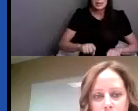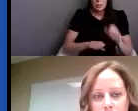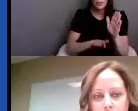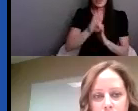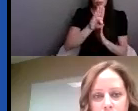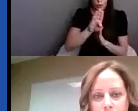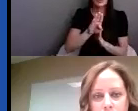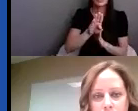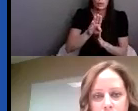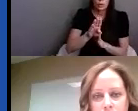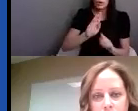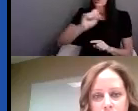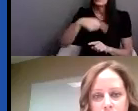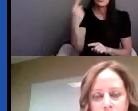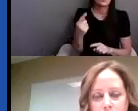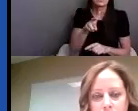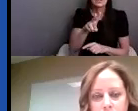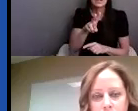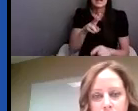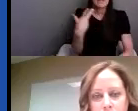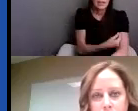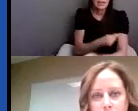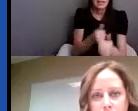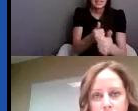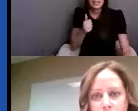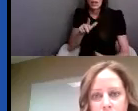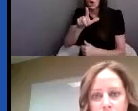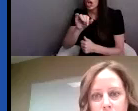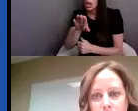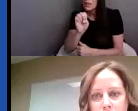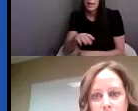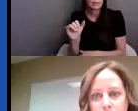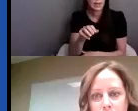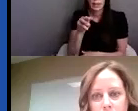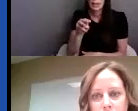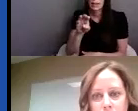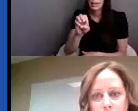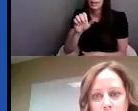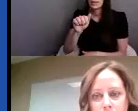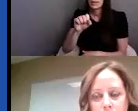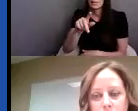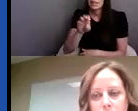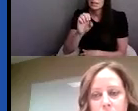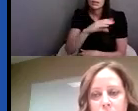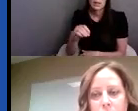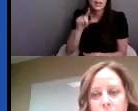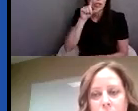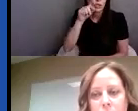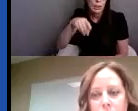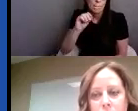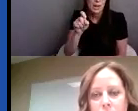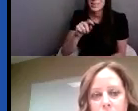from in pregnant women are live virus vaccines. That would be things like measles and chickenpox, but none of these